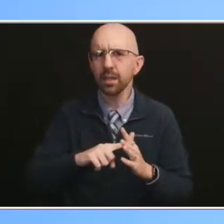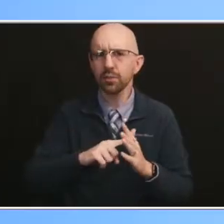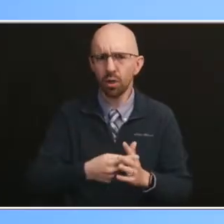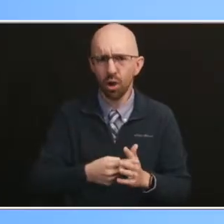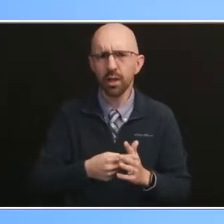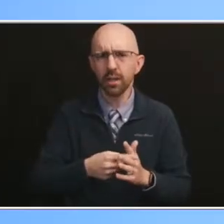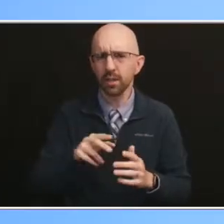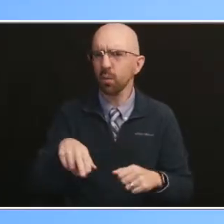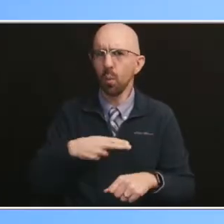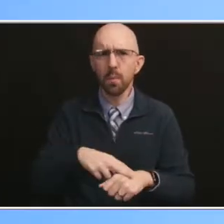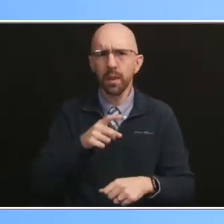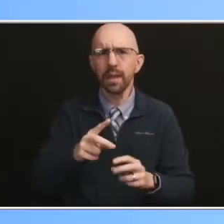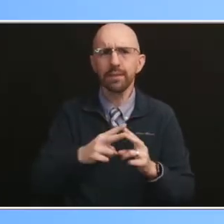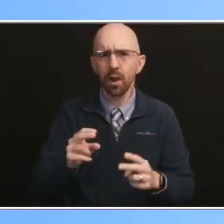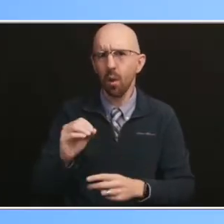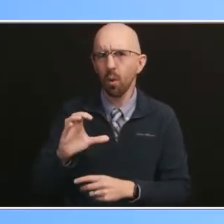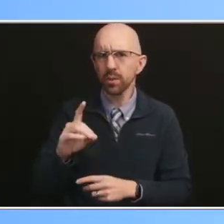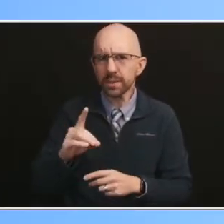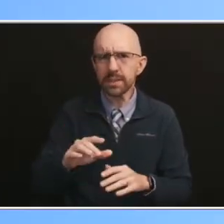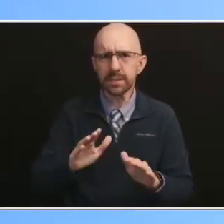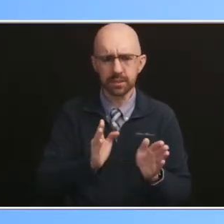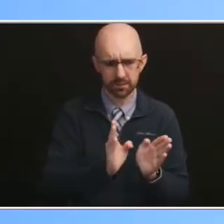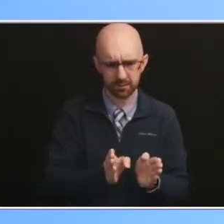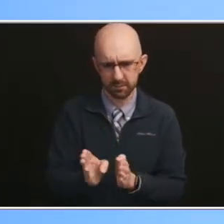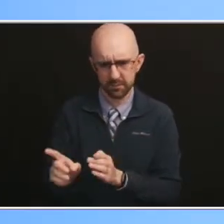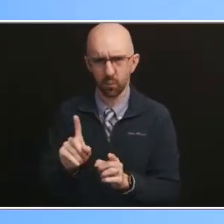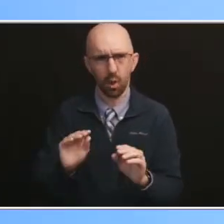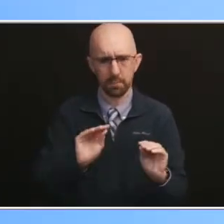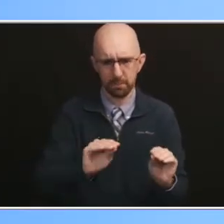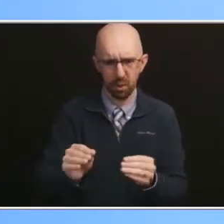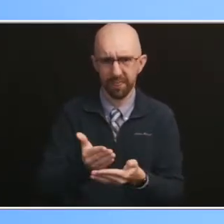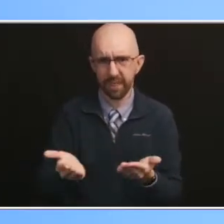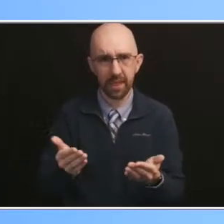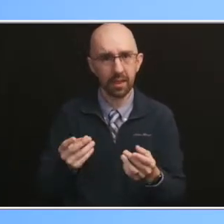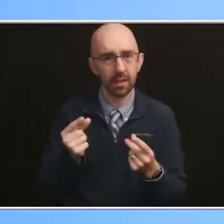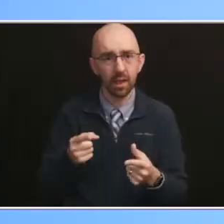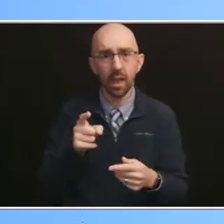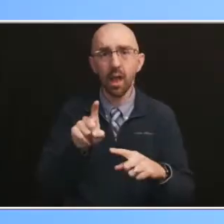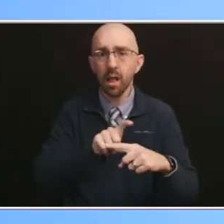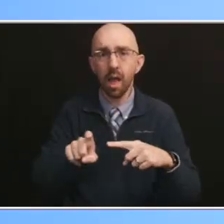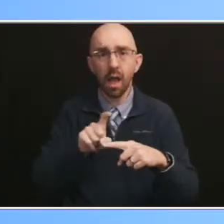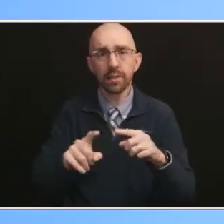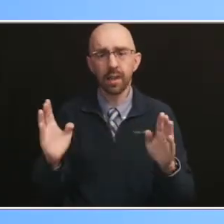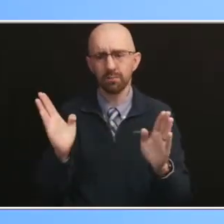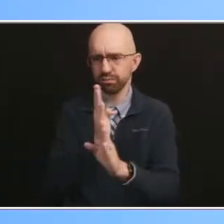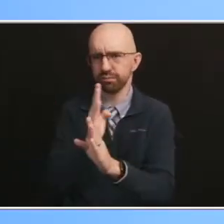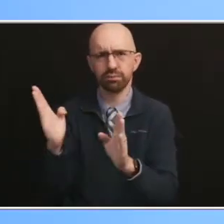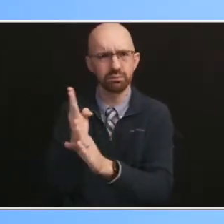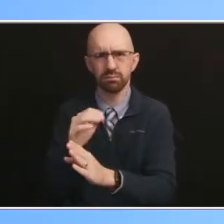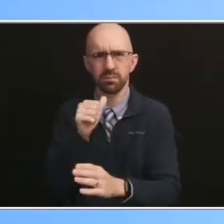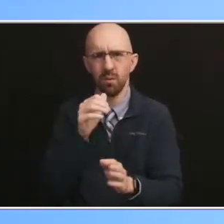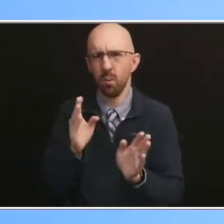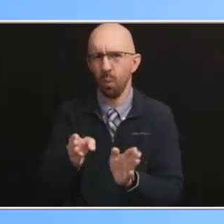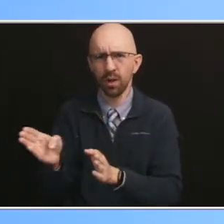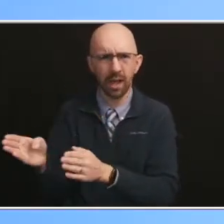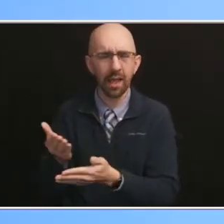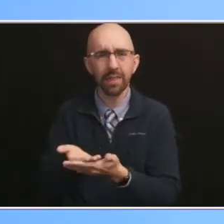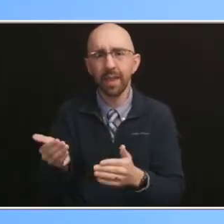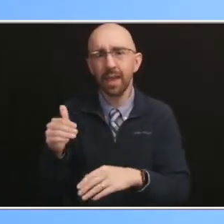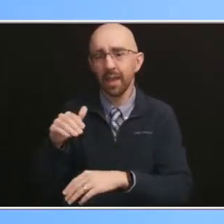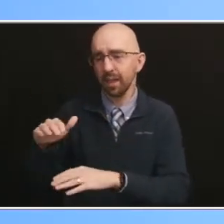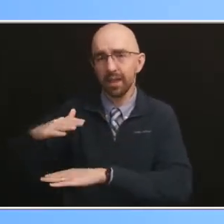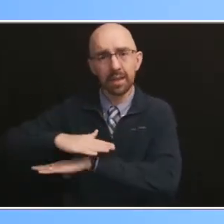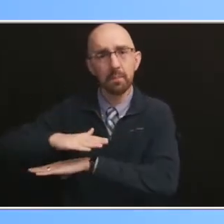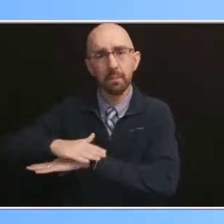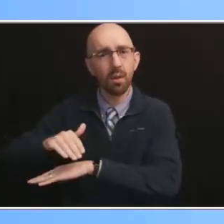very OCD about where he puts things. All of a sudden his closet was disorganized, things on his nightstand weren't in the right